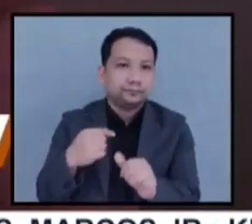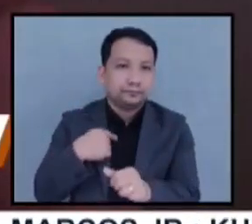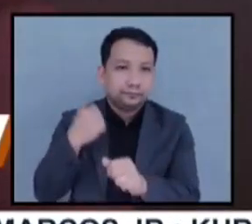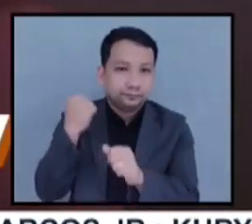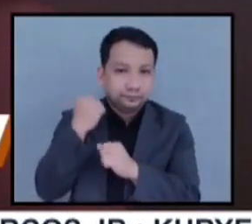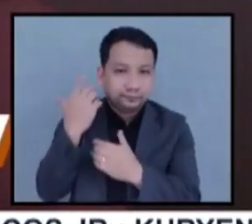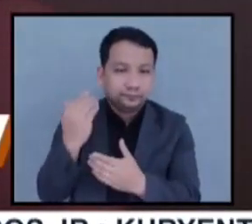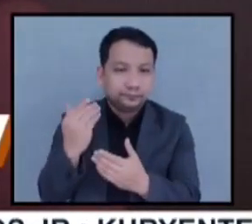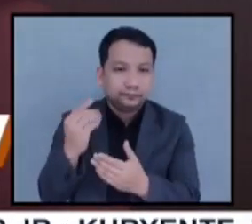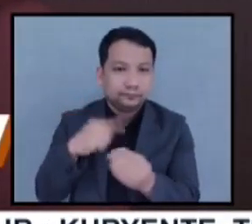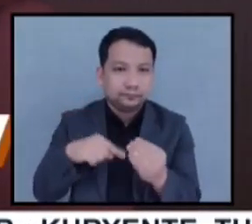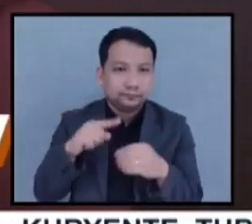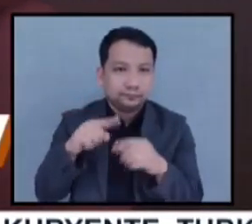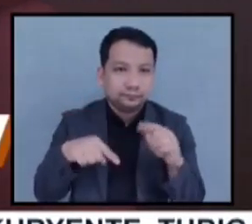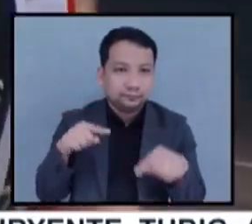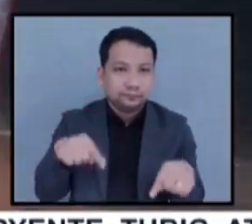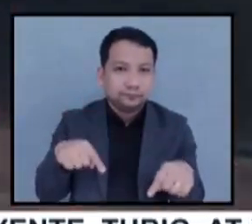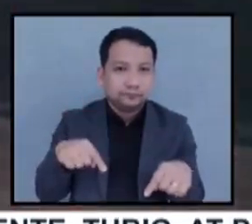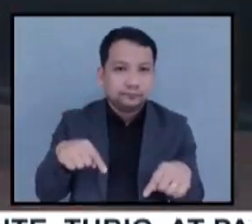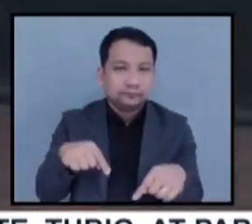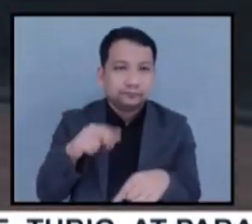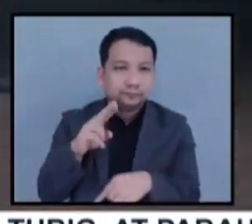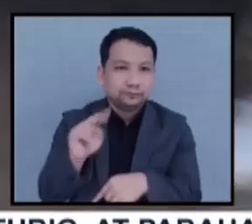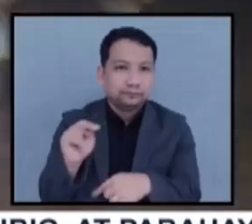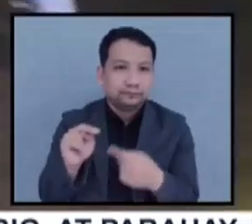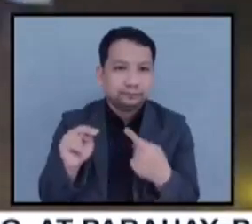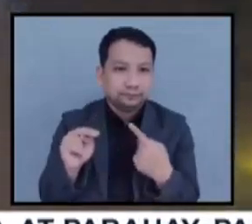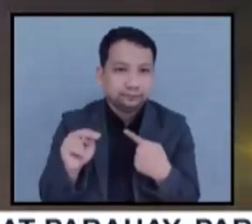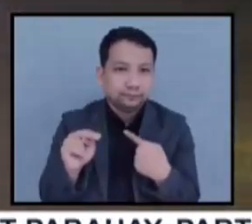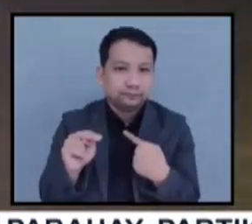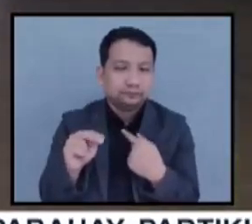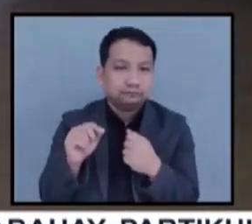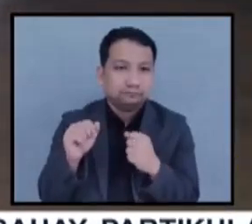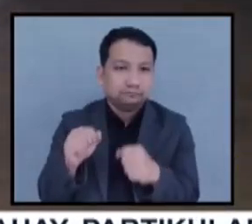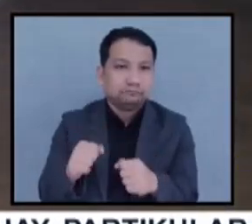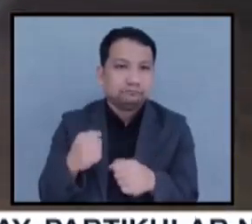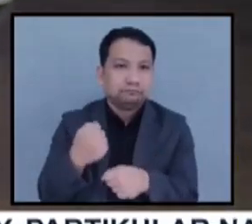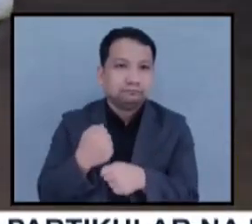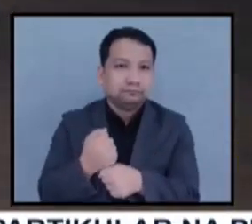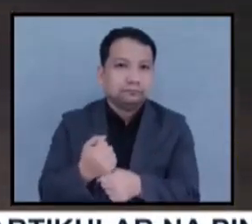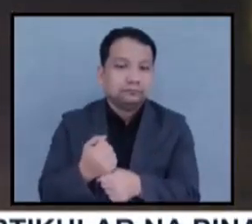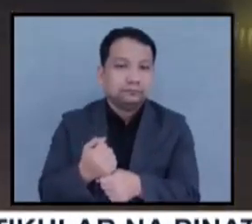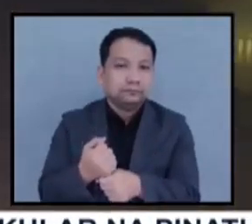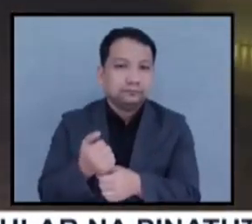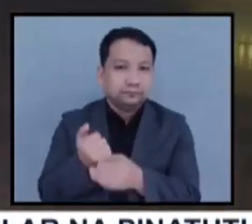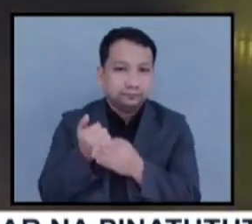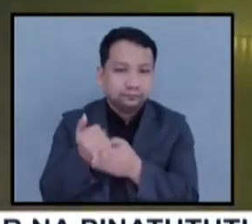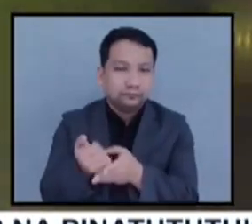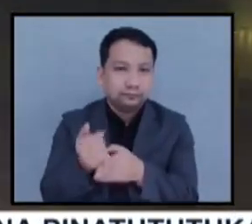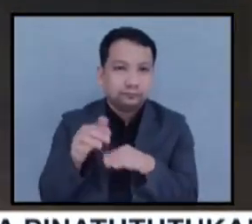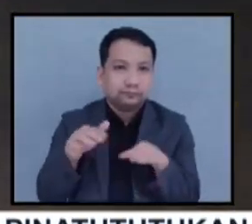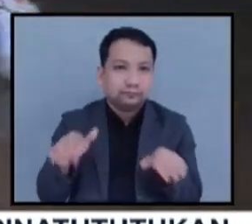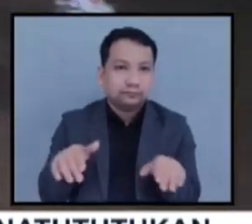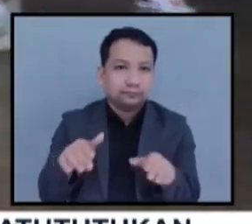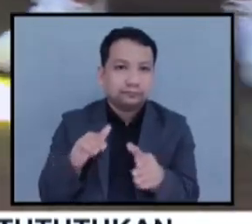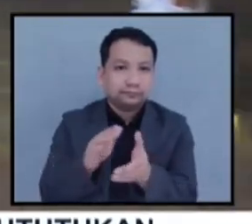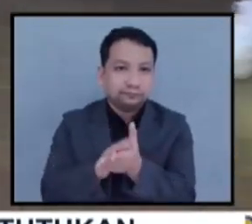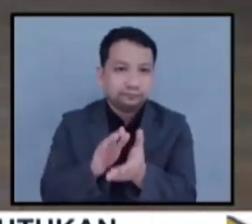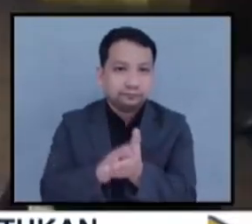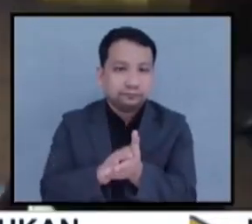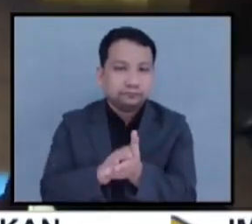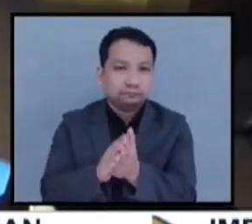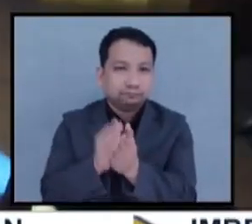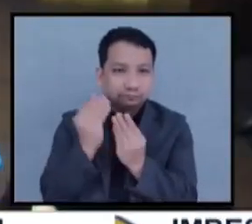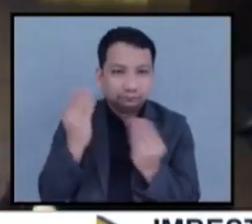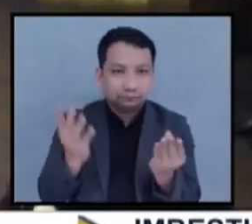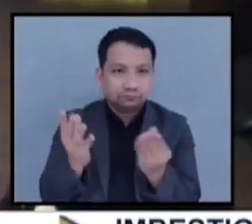addressing the different SDGs that the UN has, we could make that optimal health for our children in school so that they can be able to learn